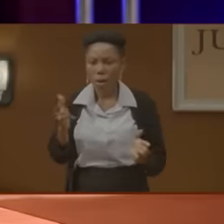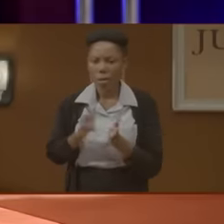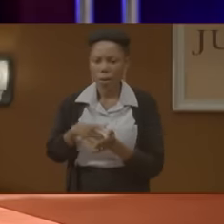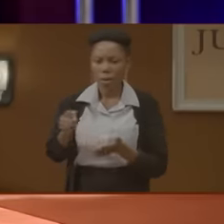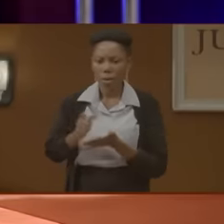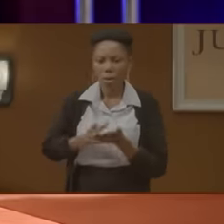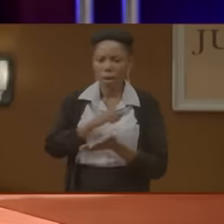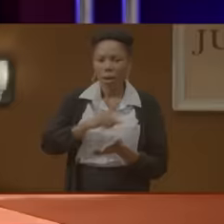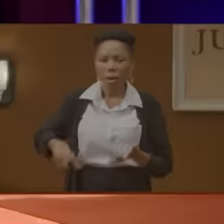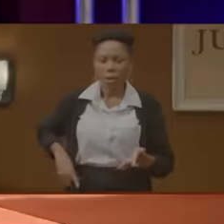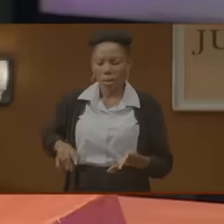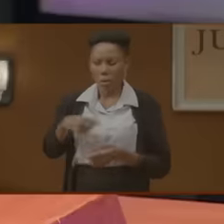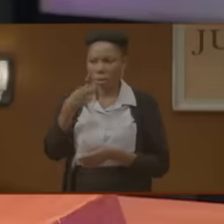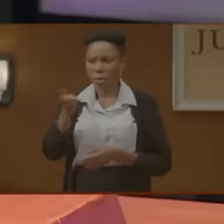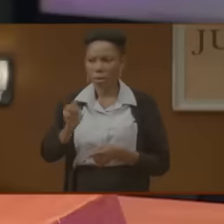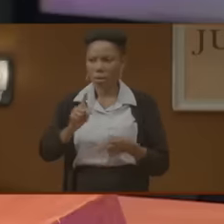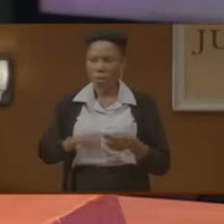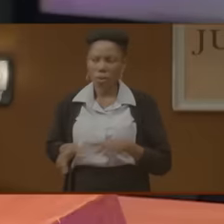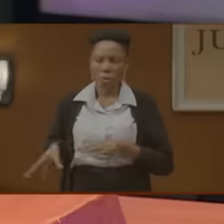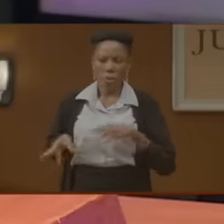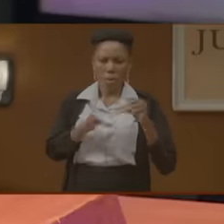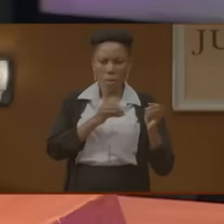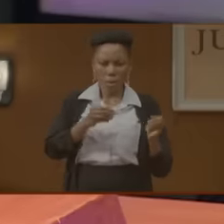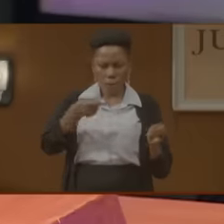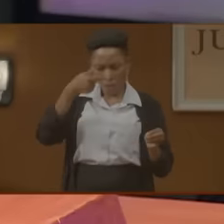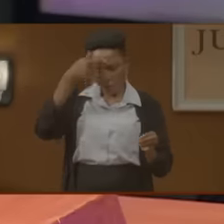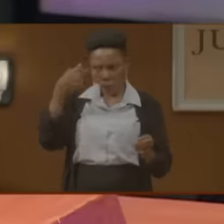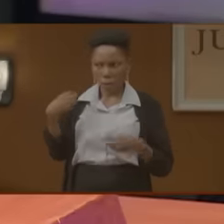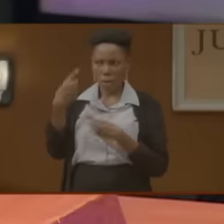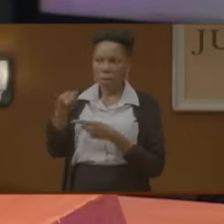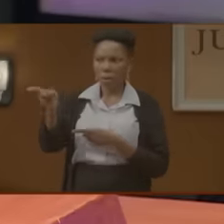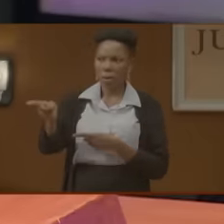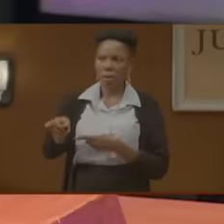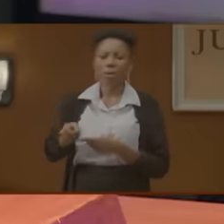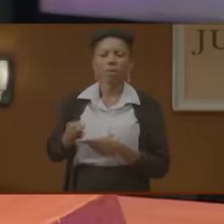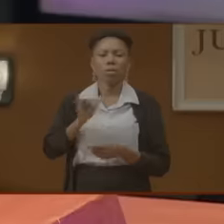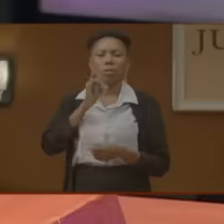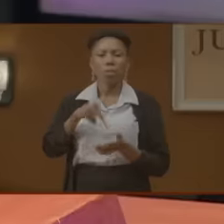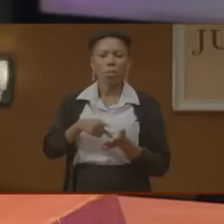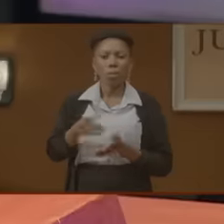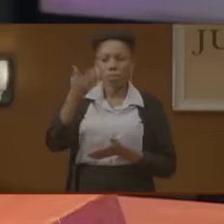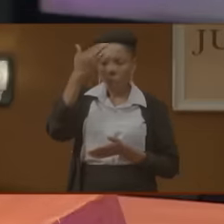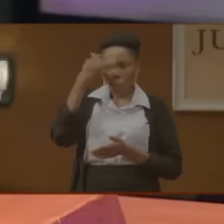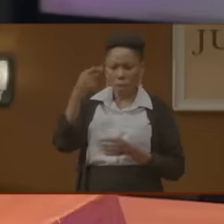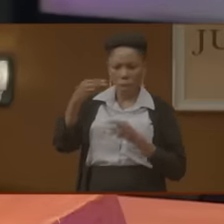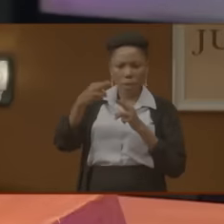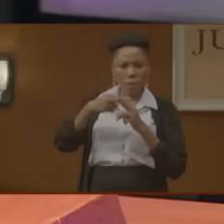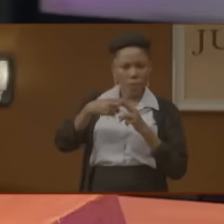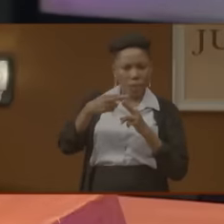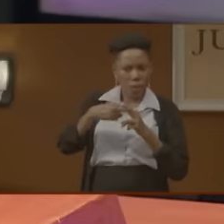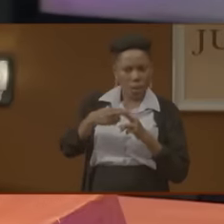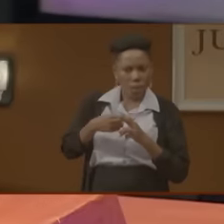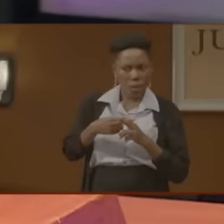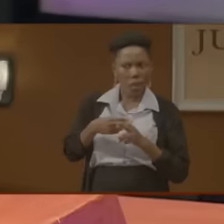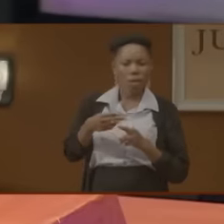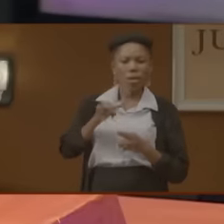landlord said they should leave since I said I wasn't paying. And I said the rent wasn't even due. Even if you're leaving, at least my rent is